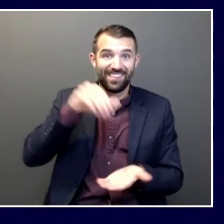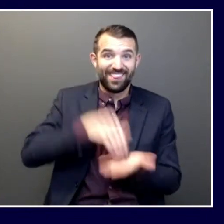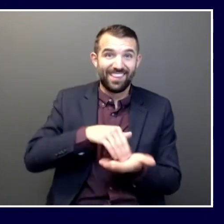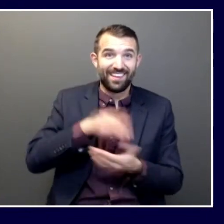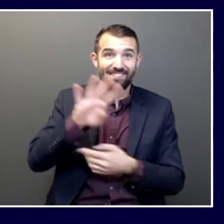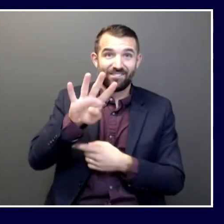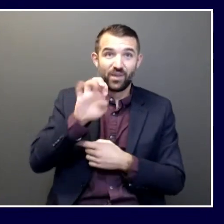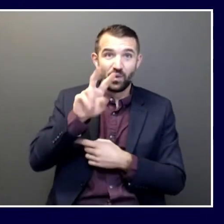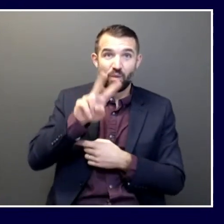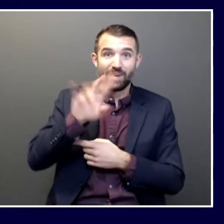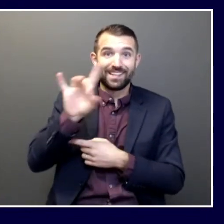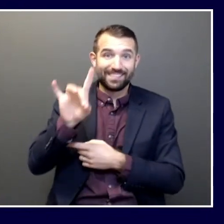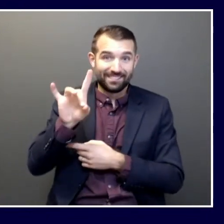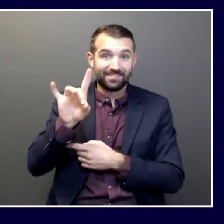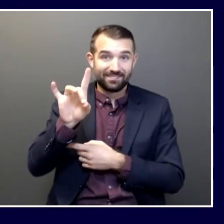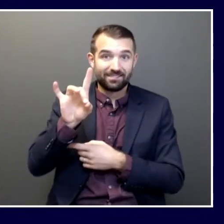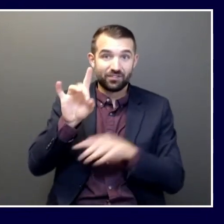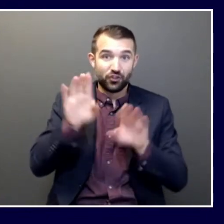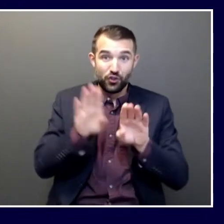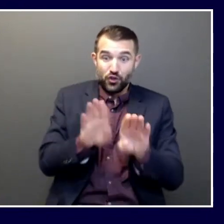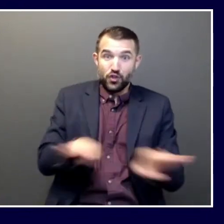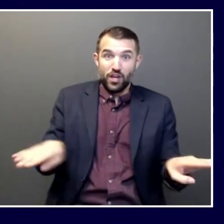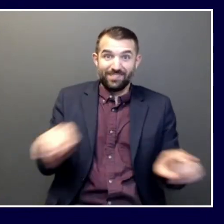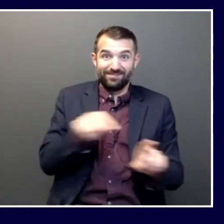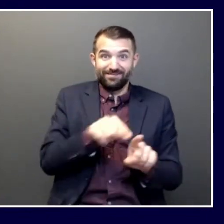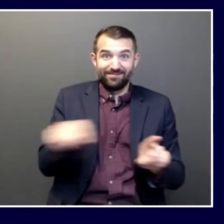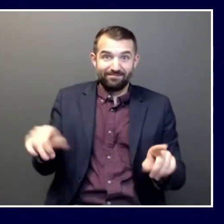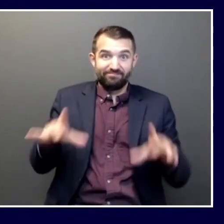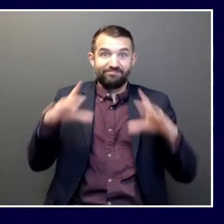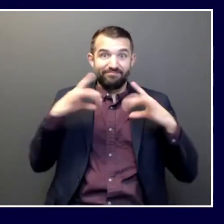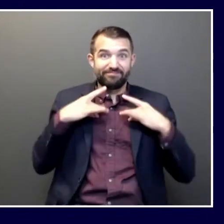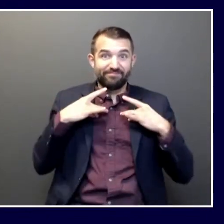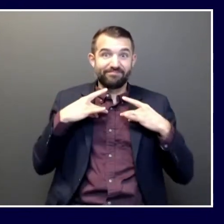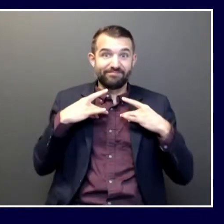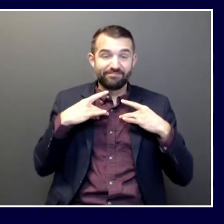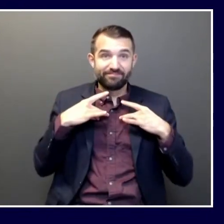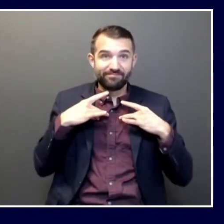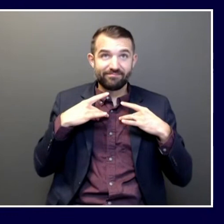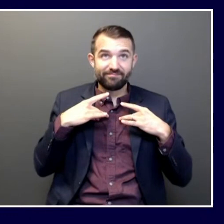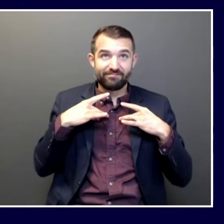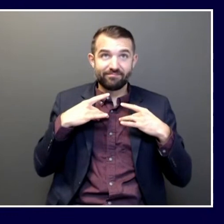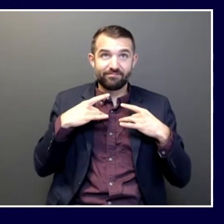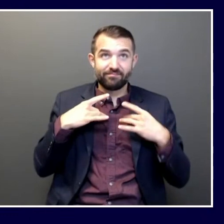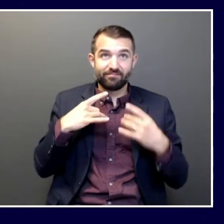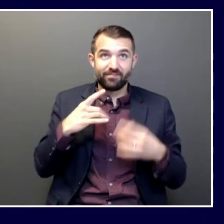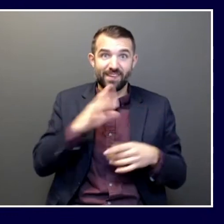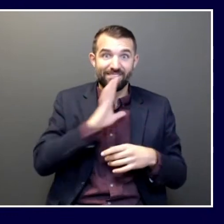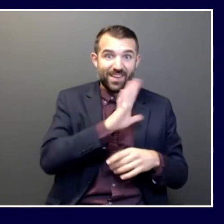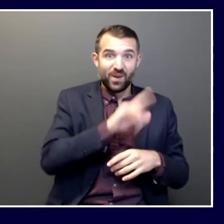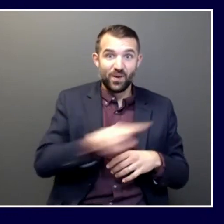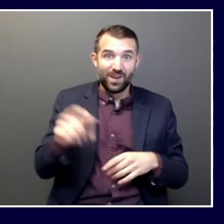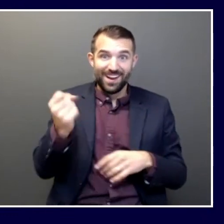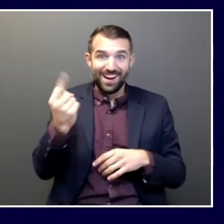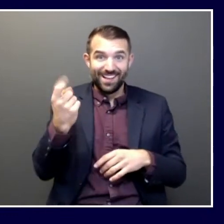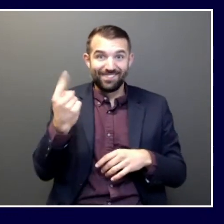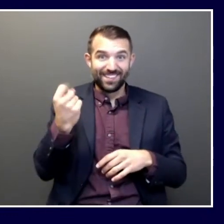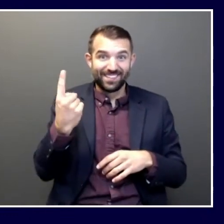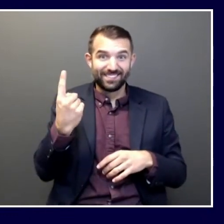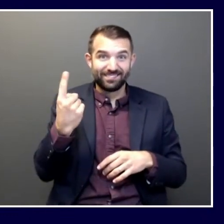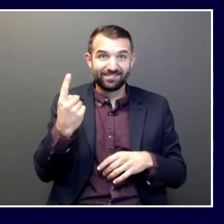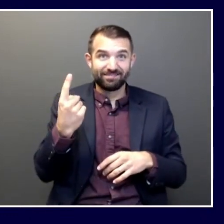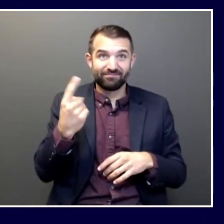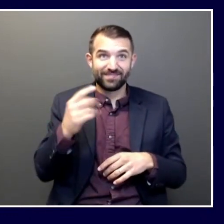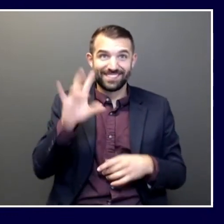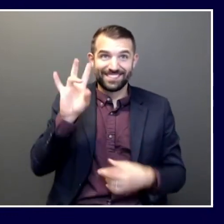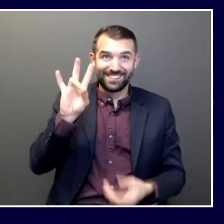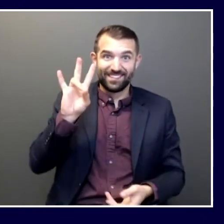7,428 cases of COVID-19 just in children 5 to 11. That's 7%